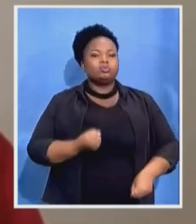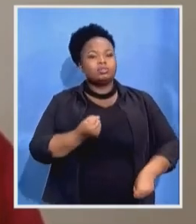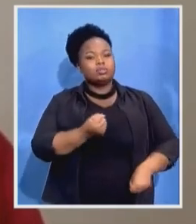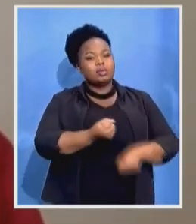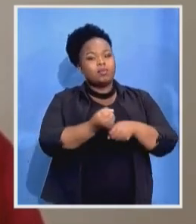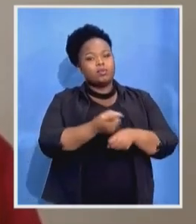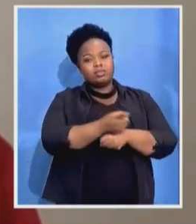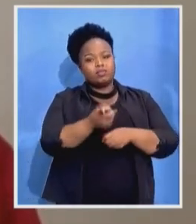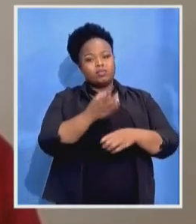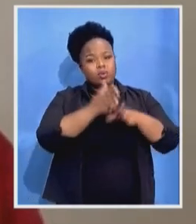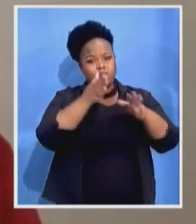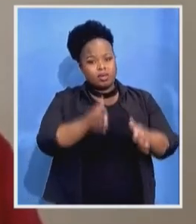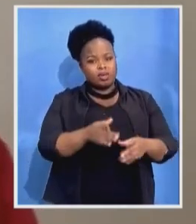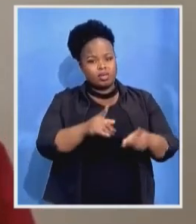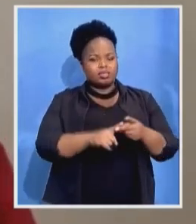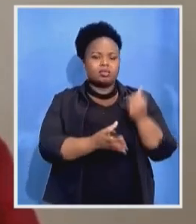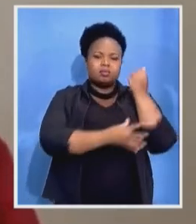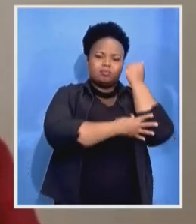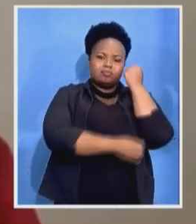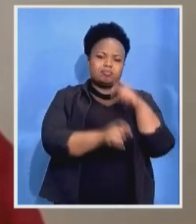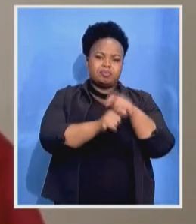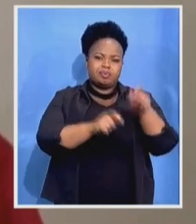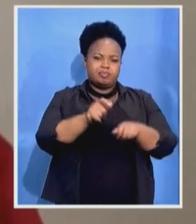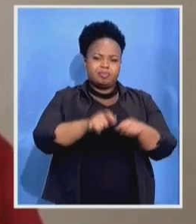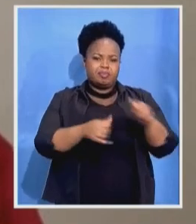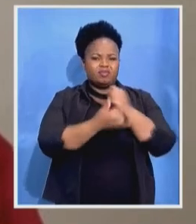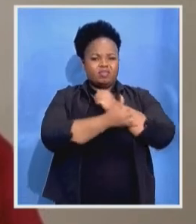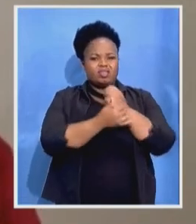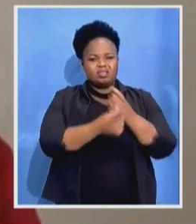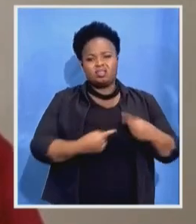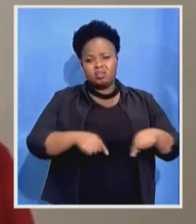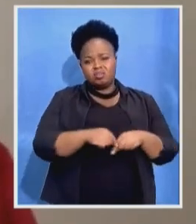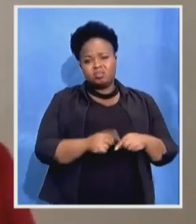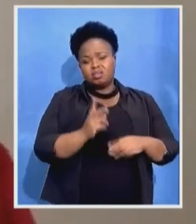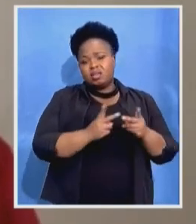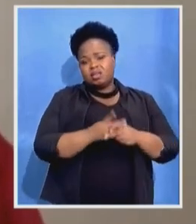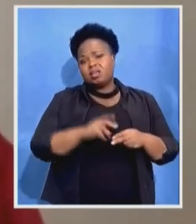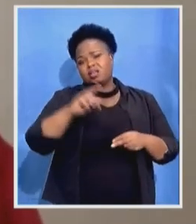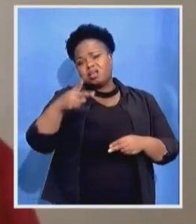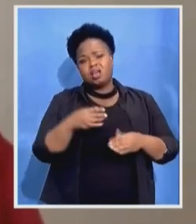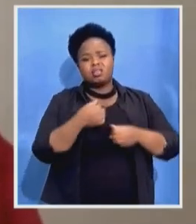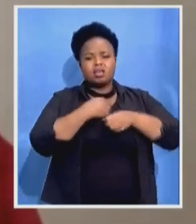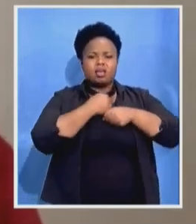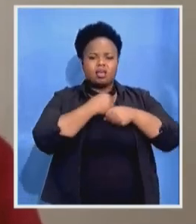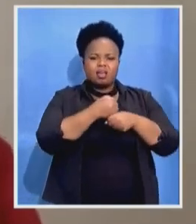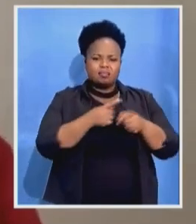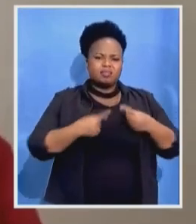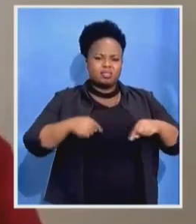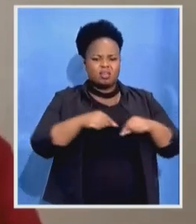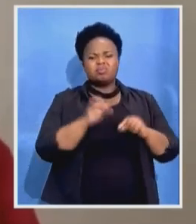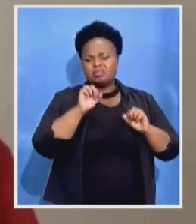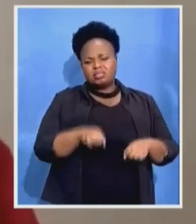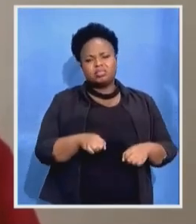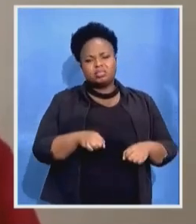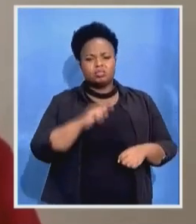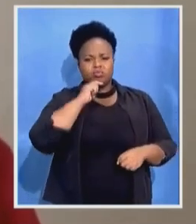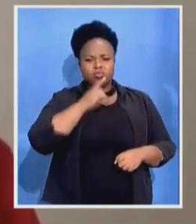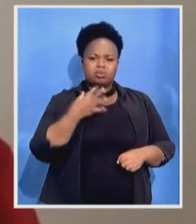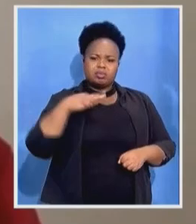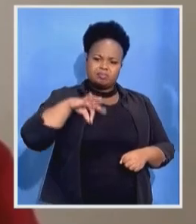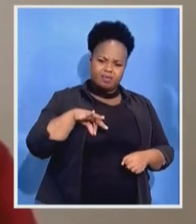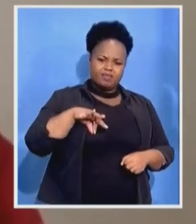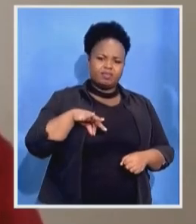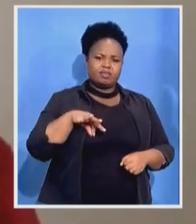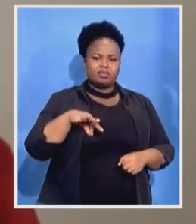country. Even some of our campaigns, by the way, have been of benefit beyond that to the middle classes who